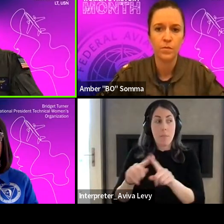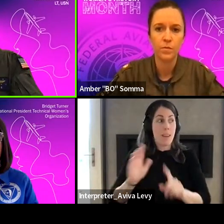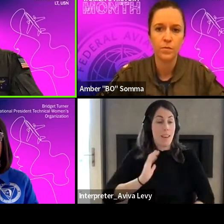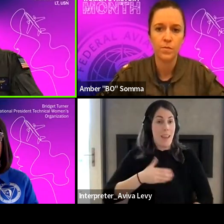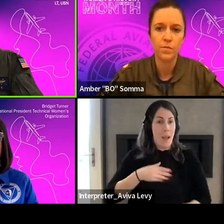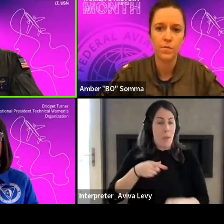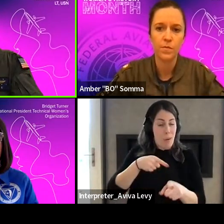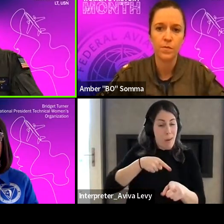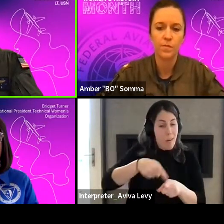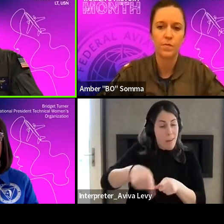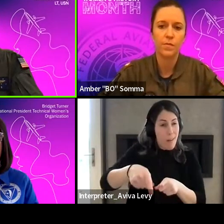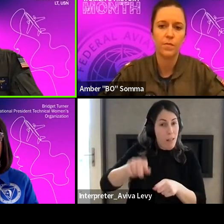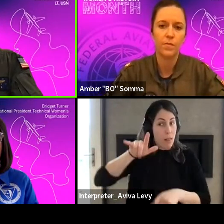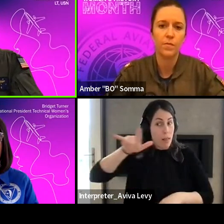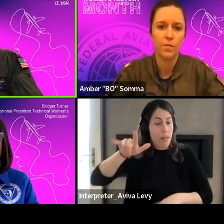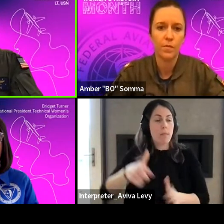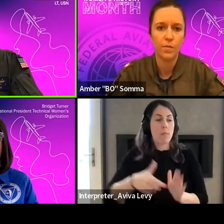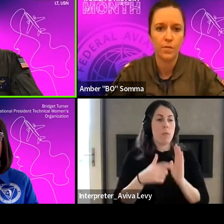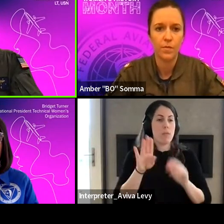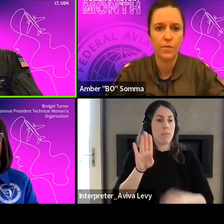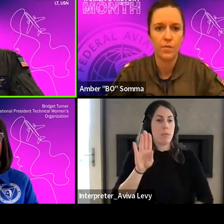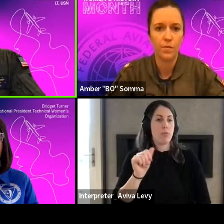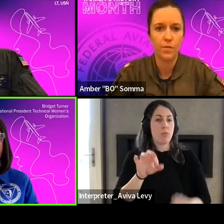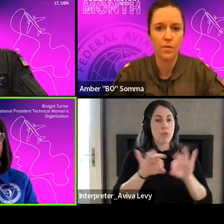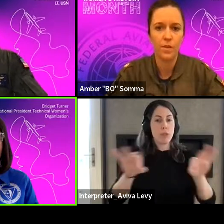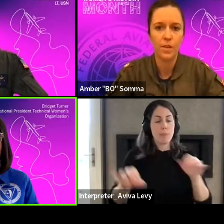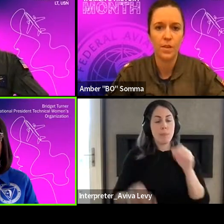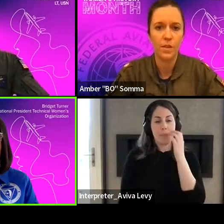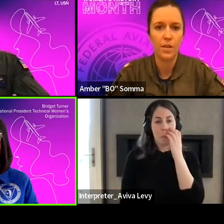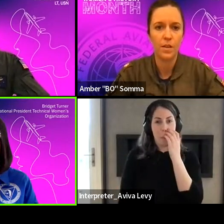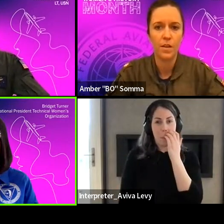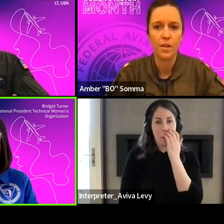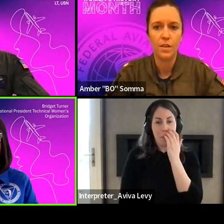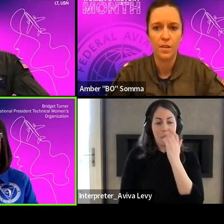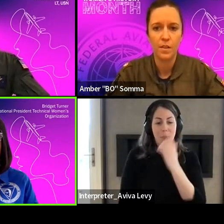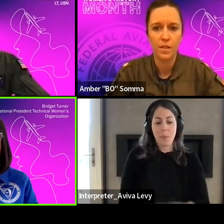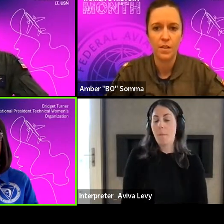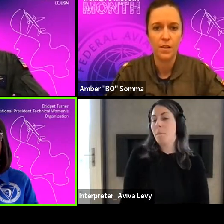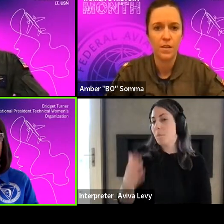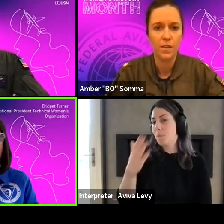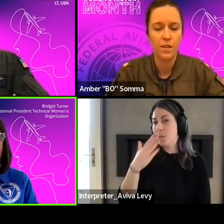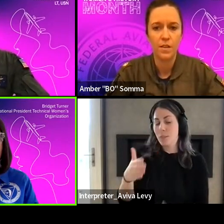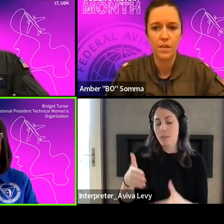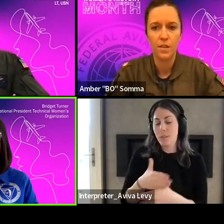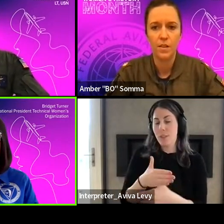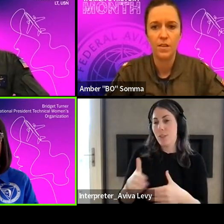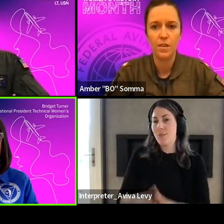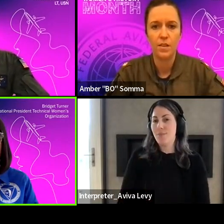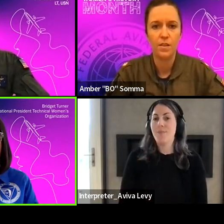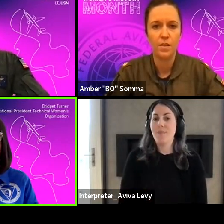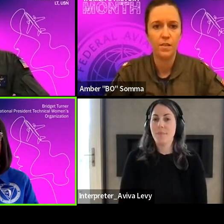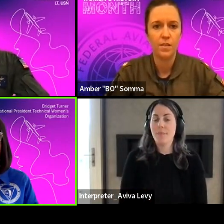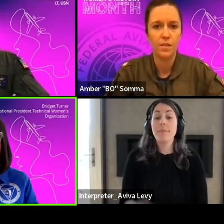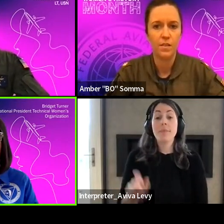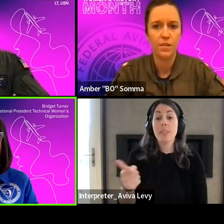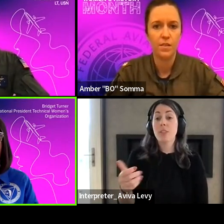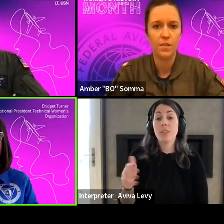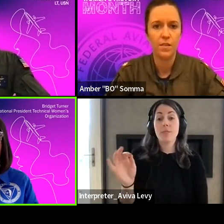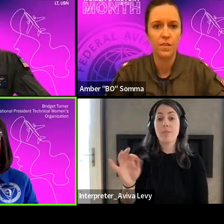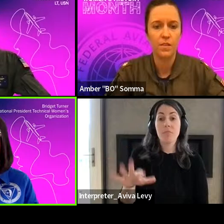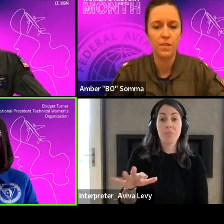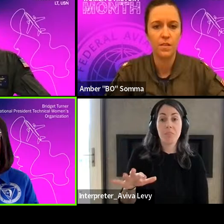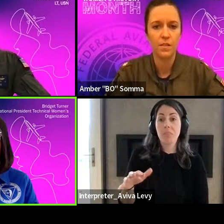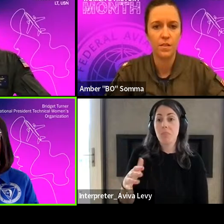pipeline, we do require a bachelor's. Okay, thank you for sharing. Is there any other educational